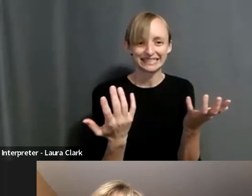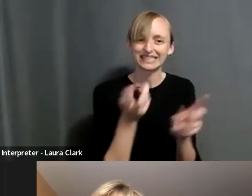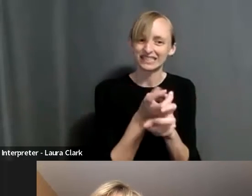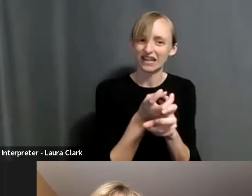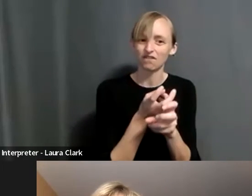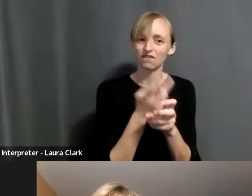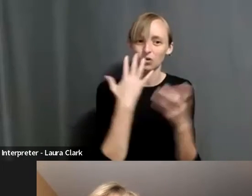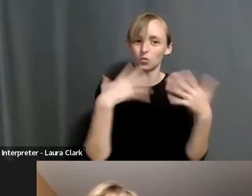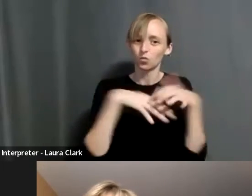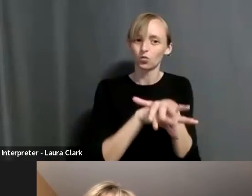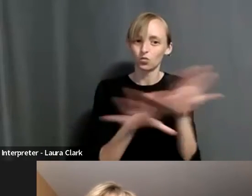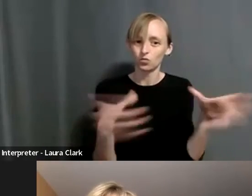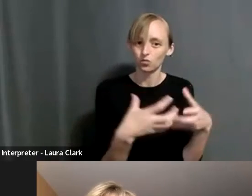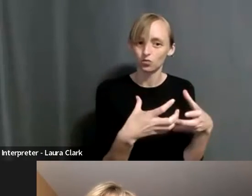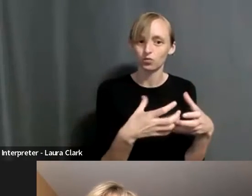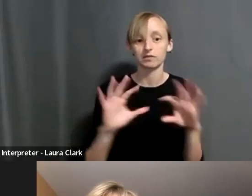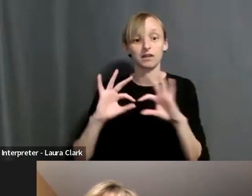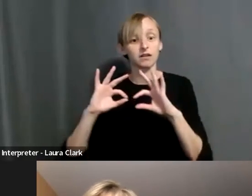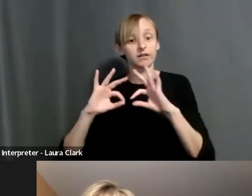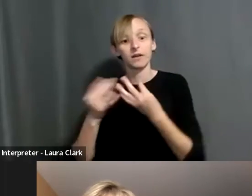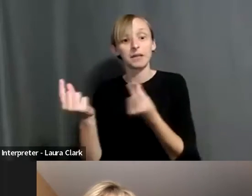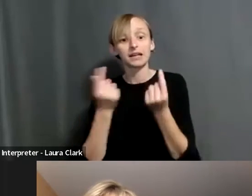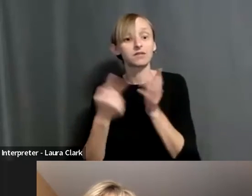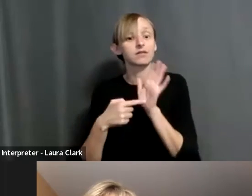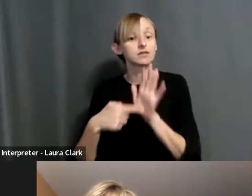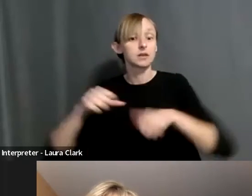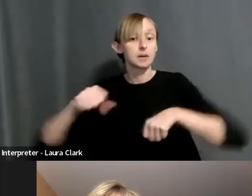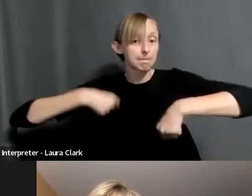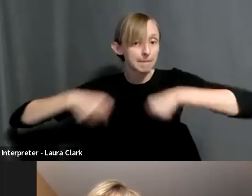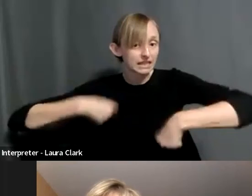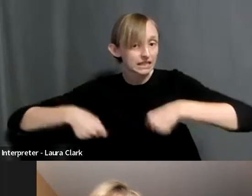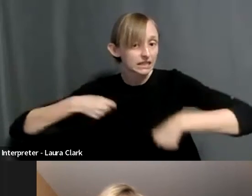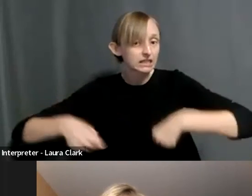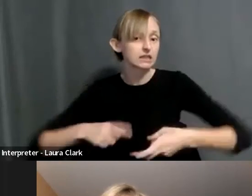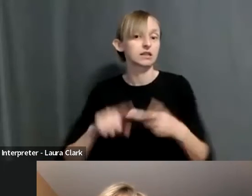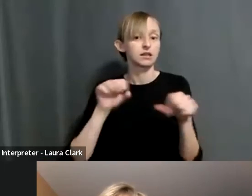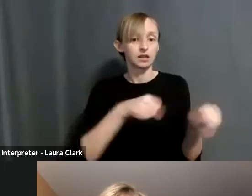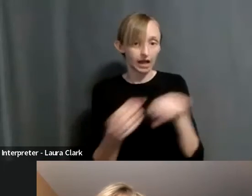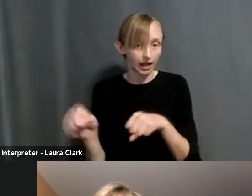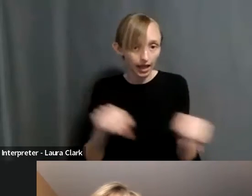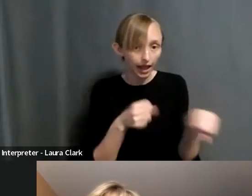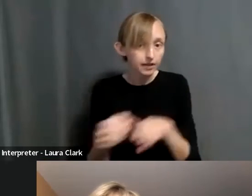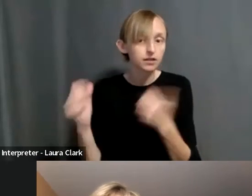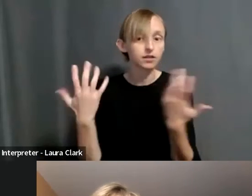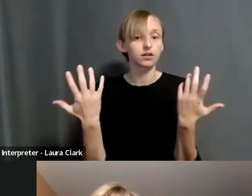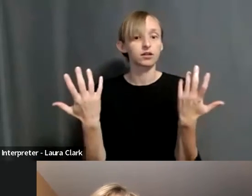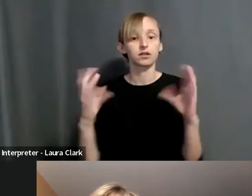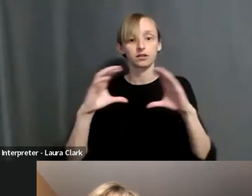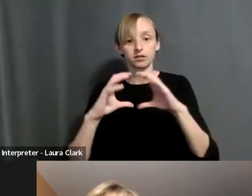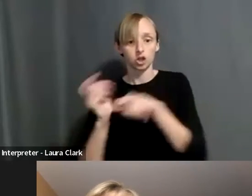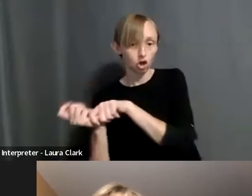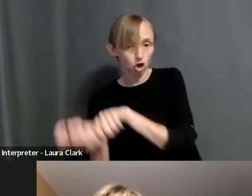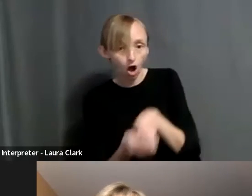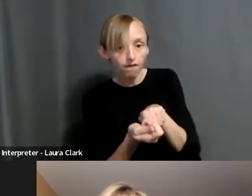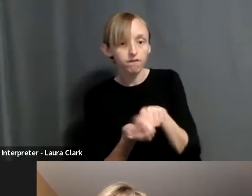But you know, family activities, maybe biking or kayaking, or you know, there's golf, that